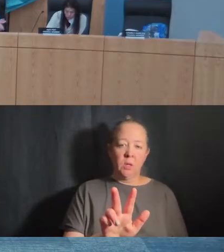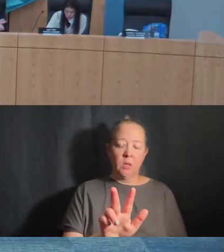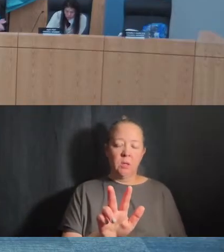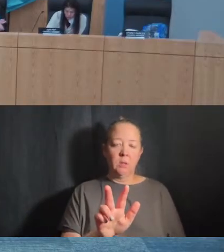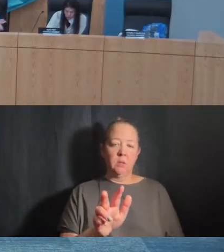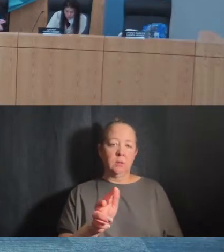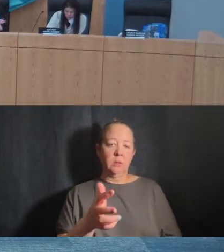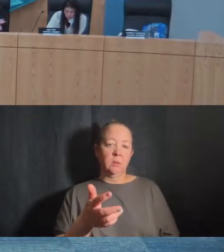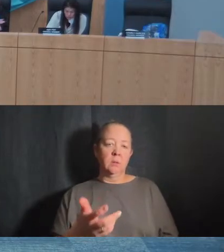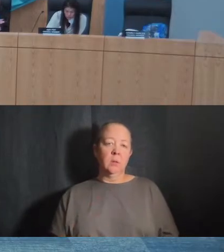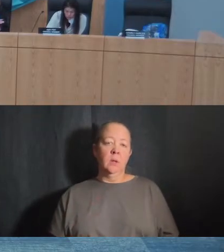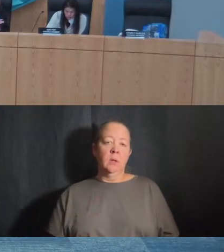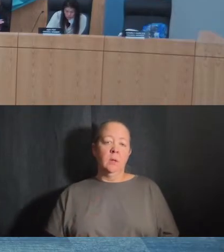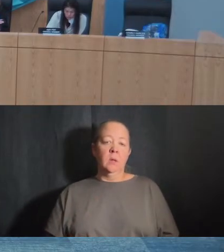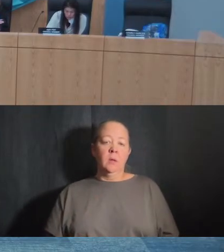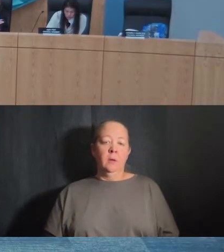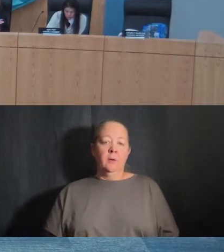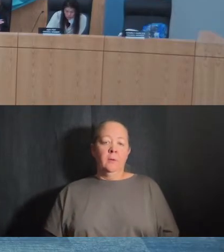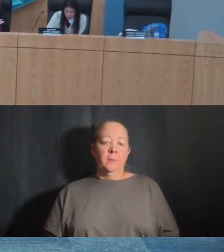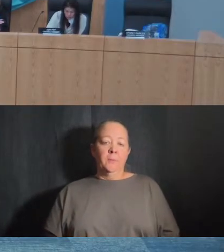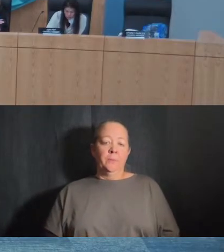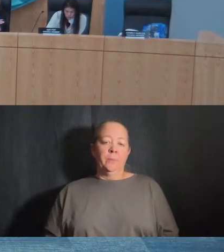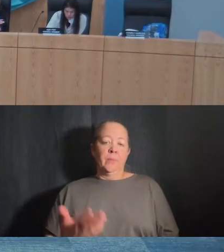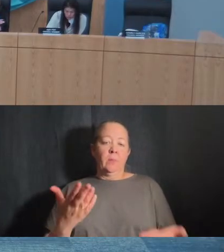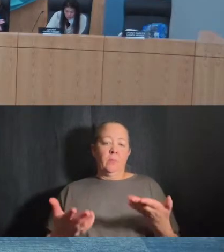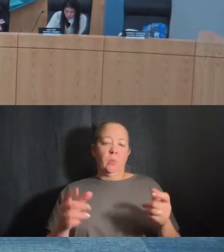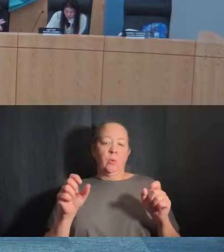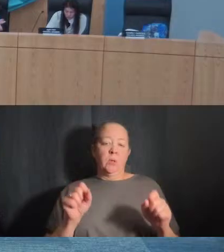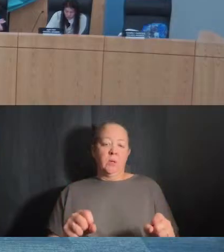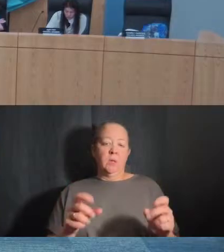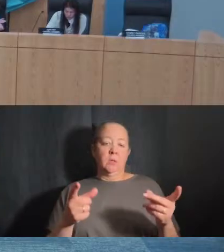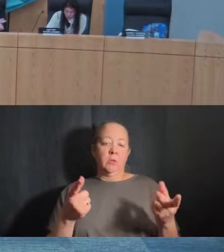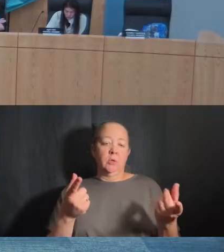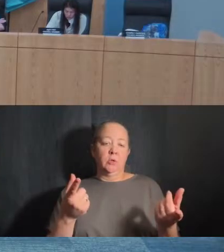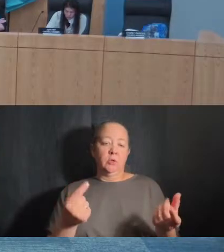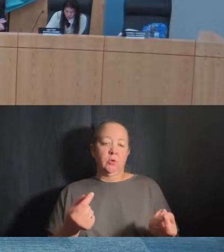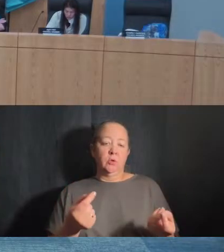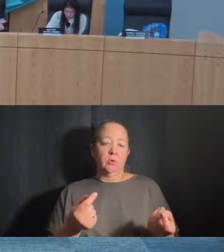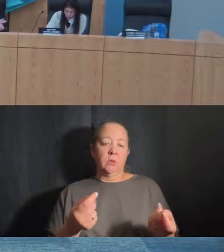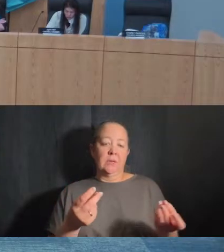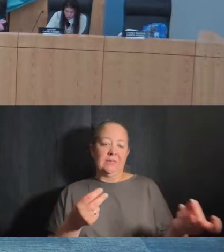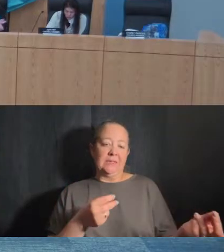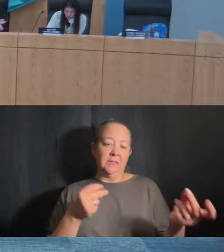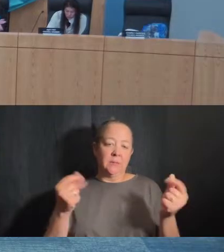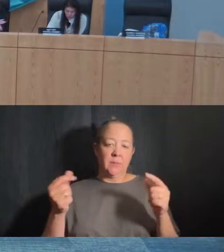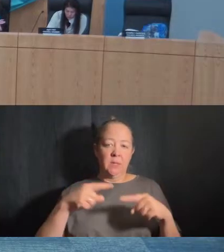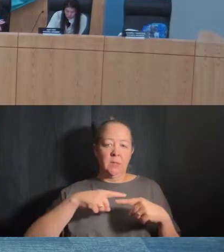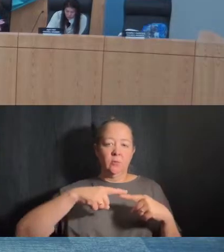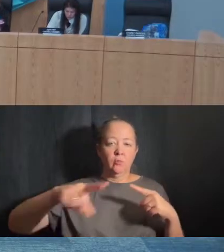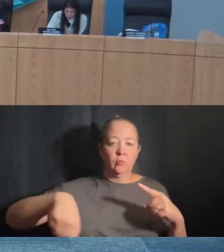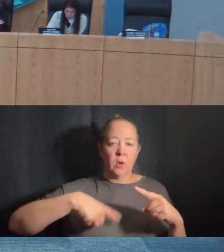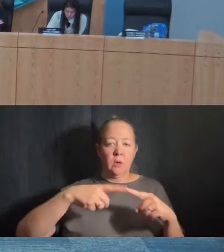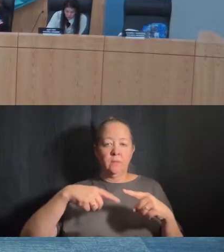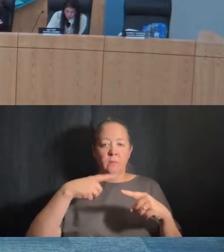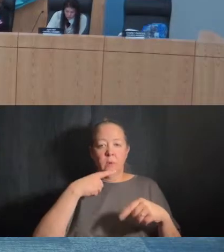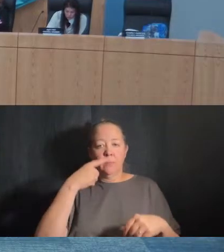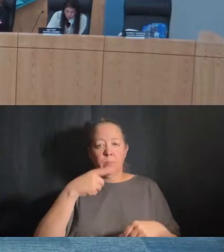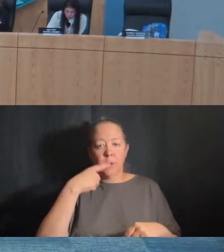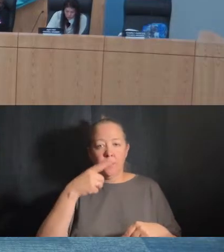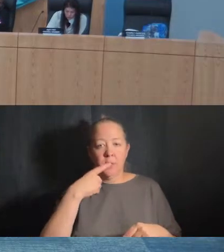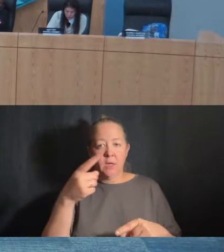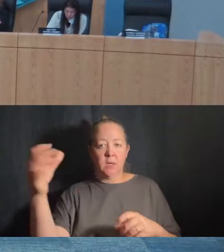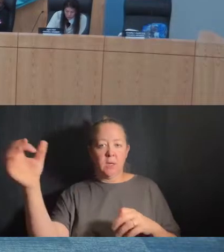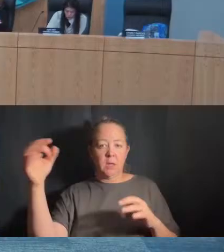Why don't we take and do a speed round of public input, given the late hour? Shall